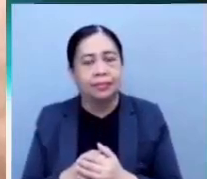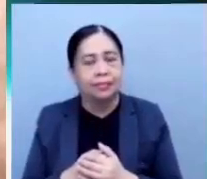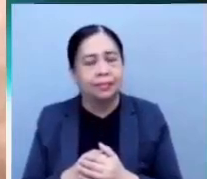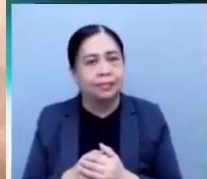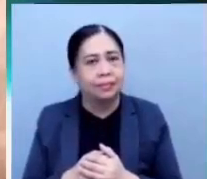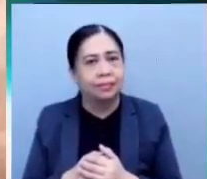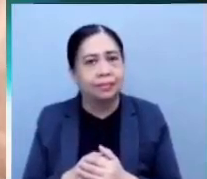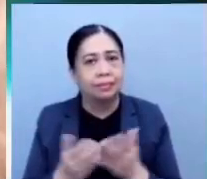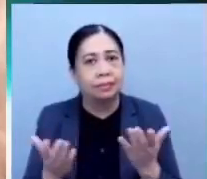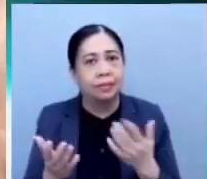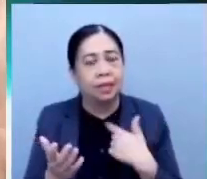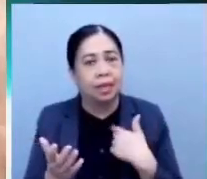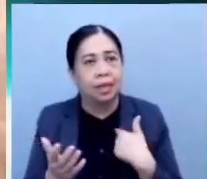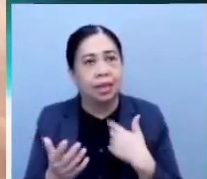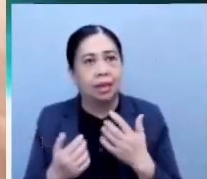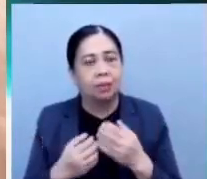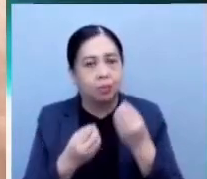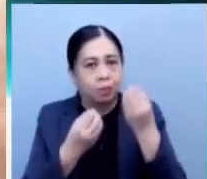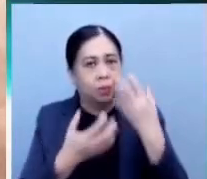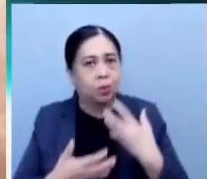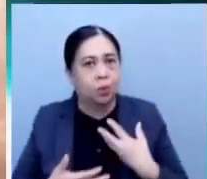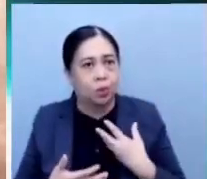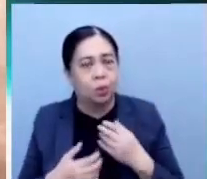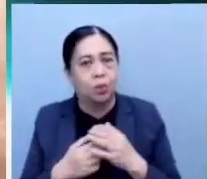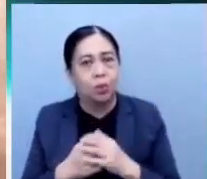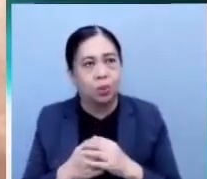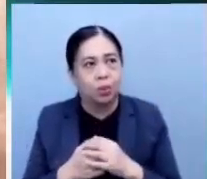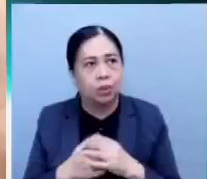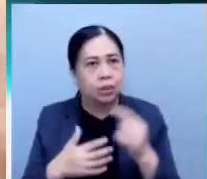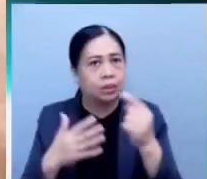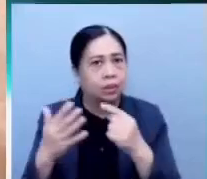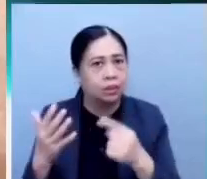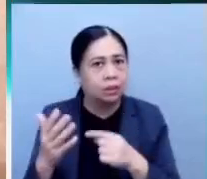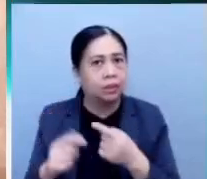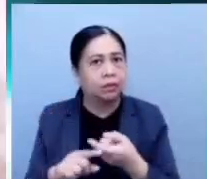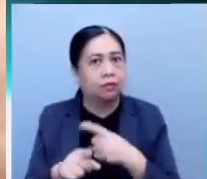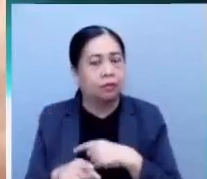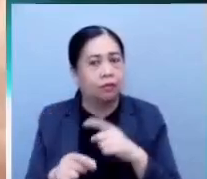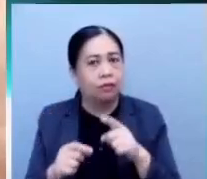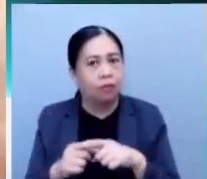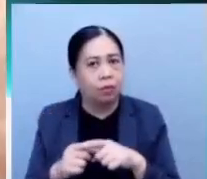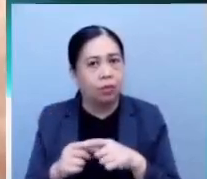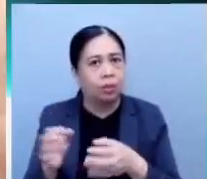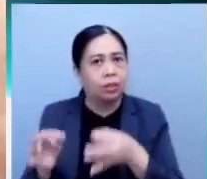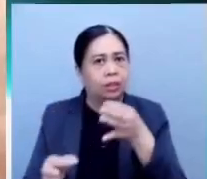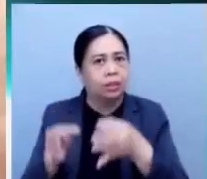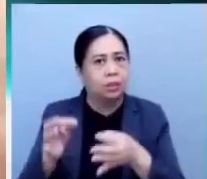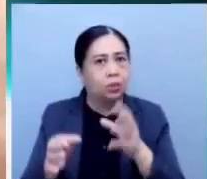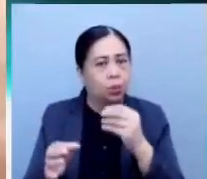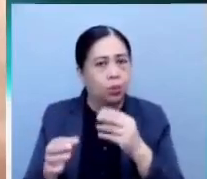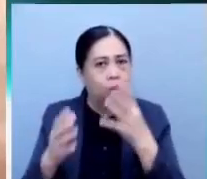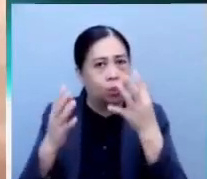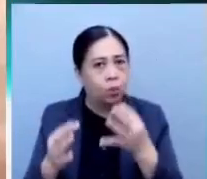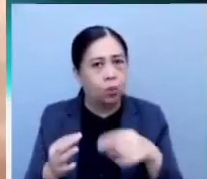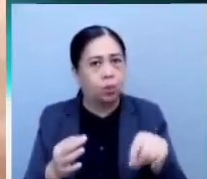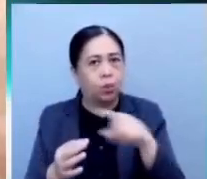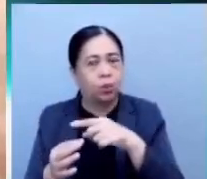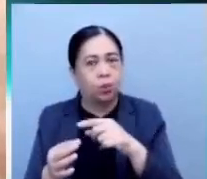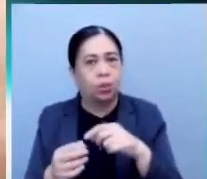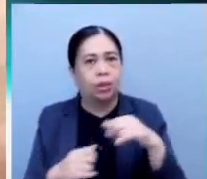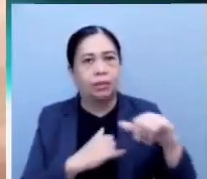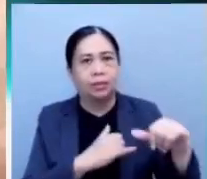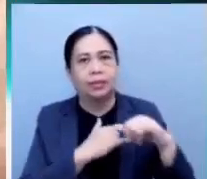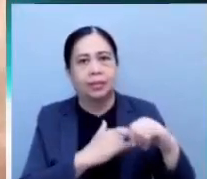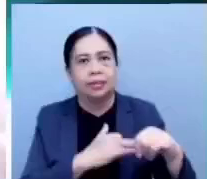Instead, I am told that these were based on the judgment of our peers in the